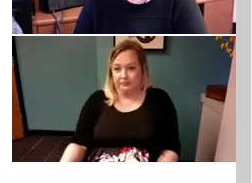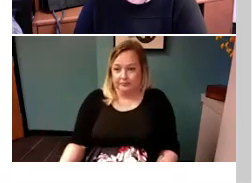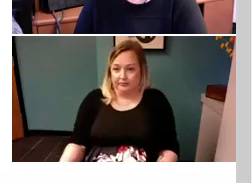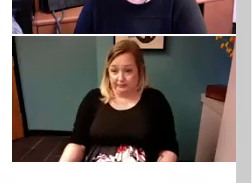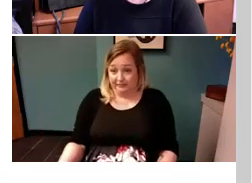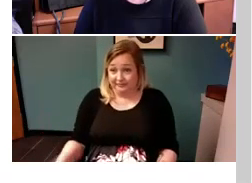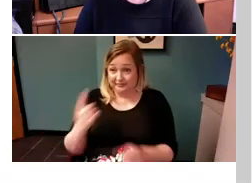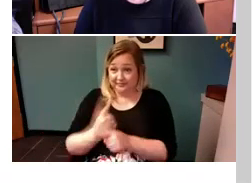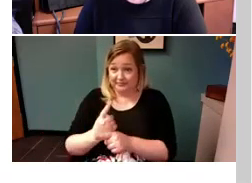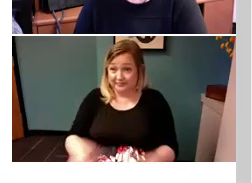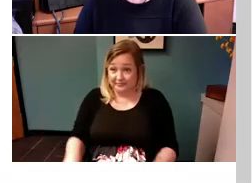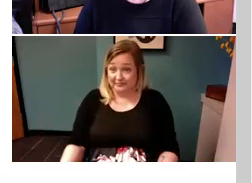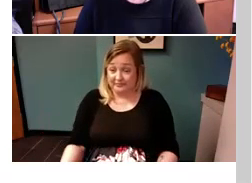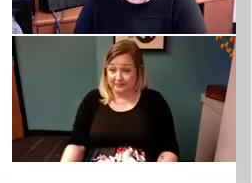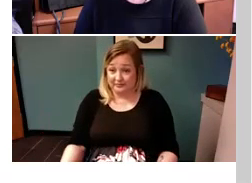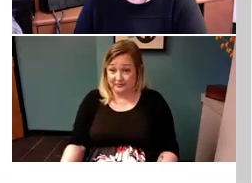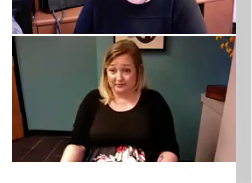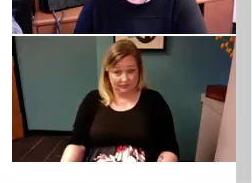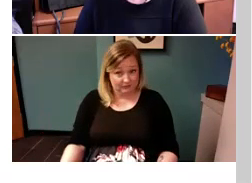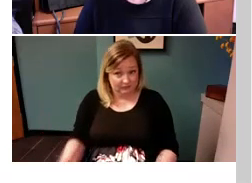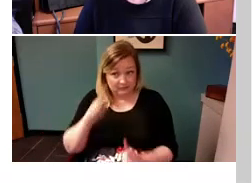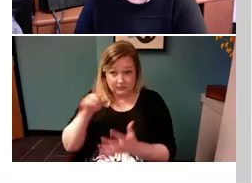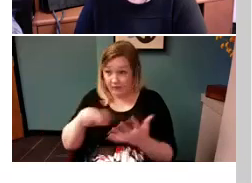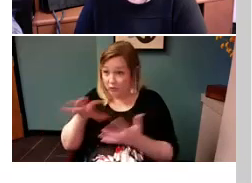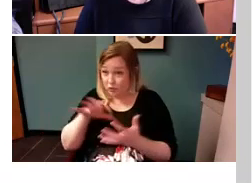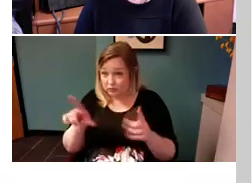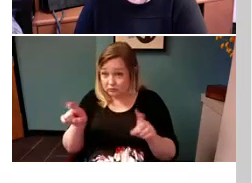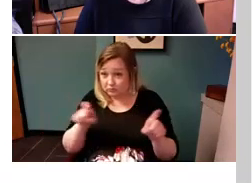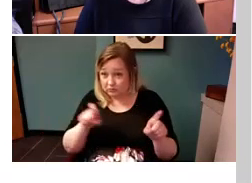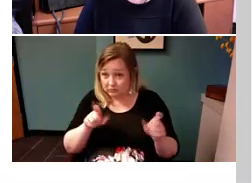Right? Any confusions till now?